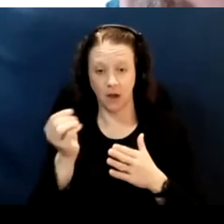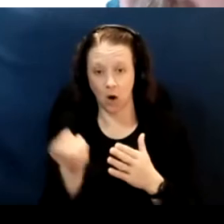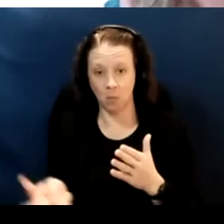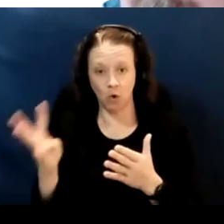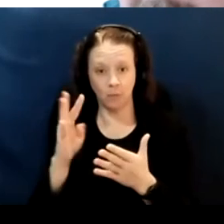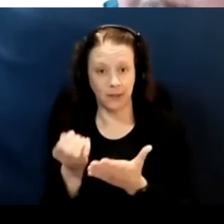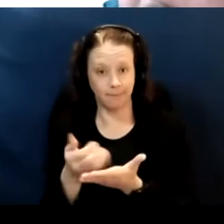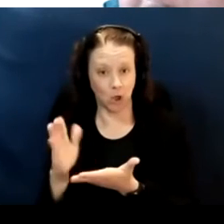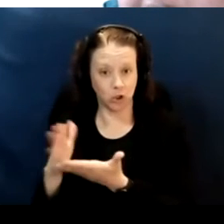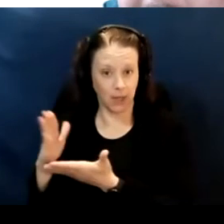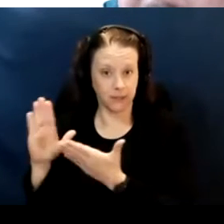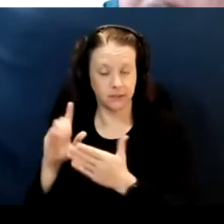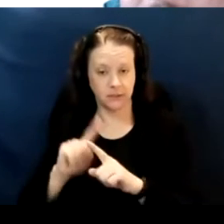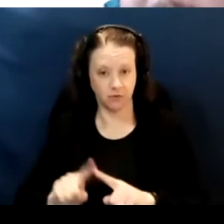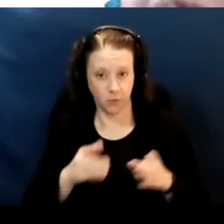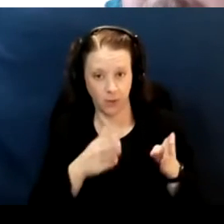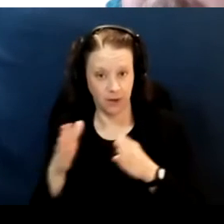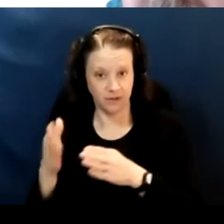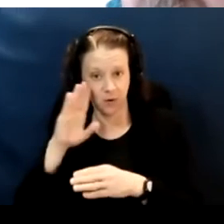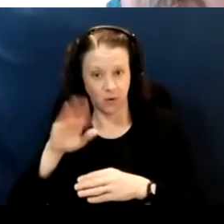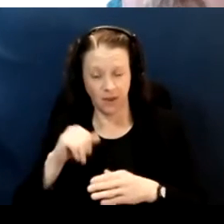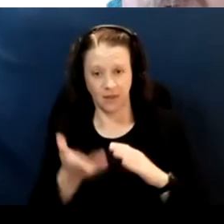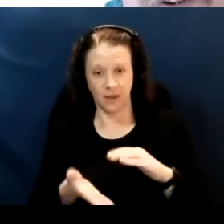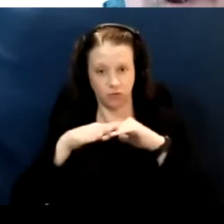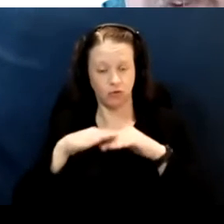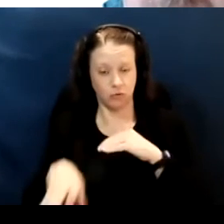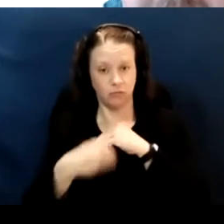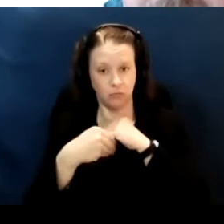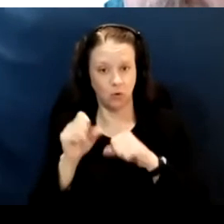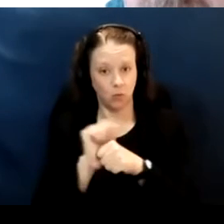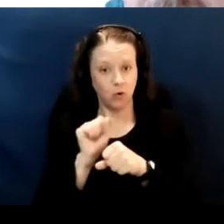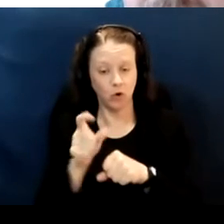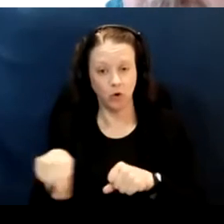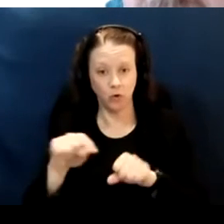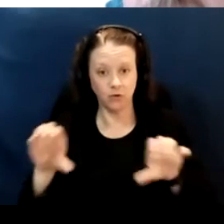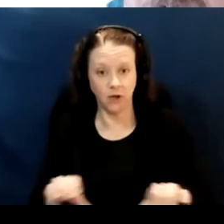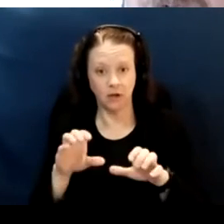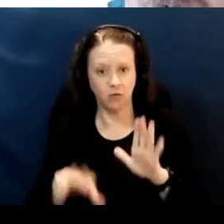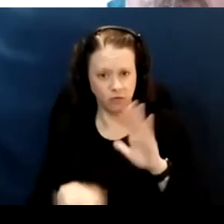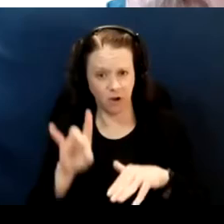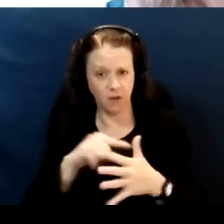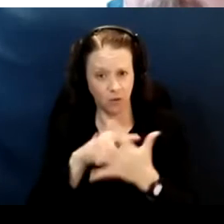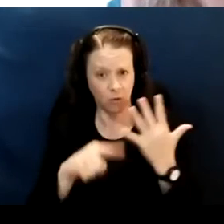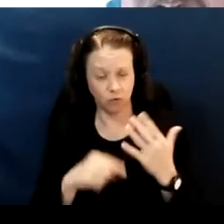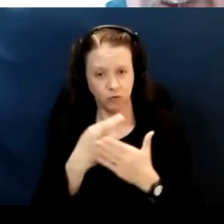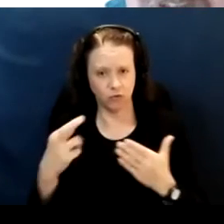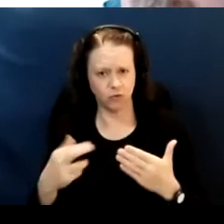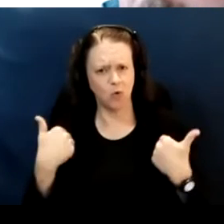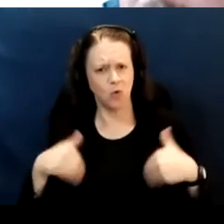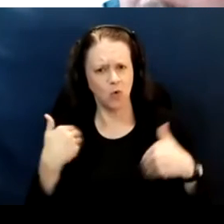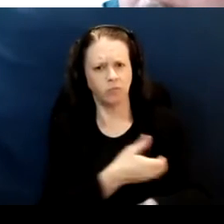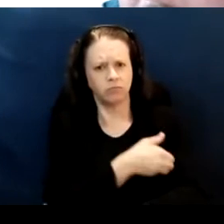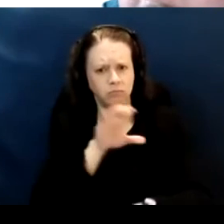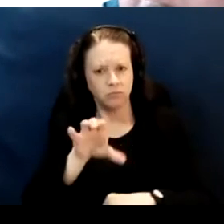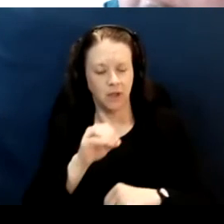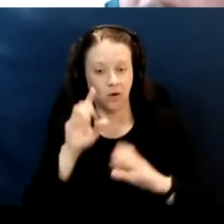marginalized. And I know that that extra work that you've done to find those resources is a real source of empowerment. And